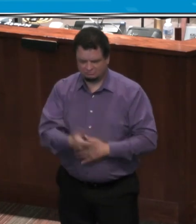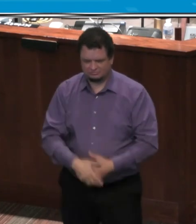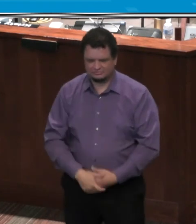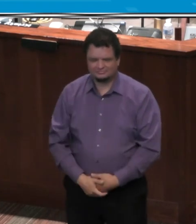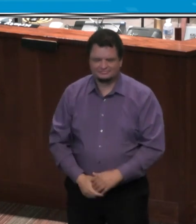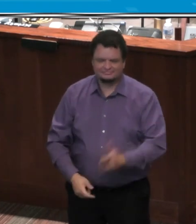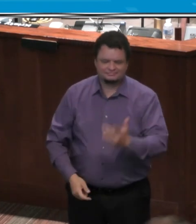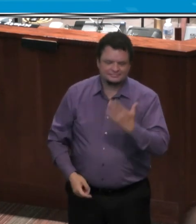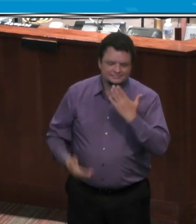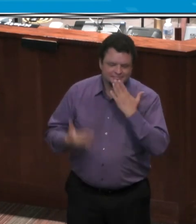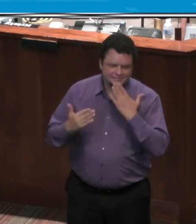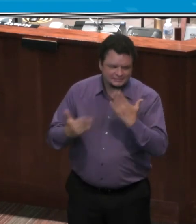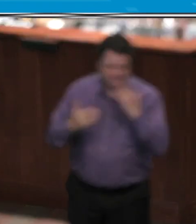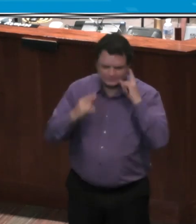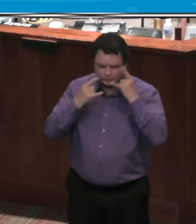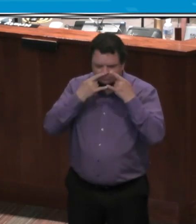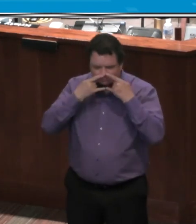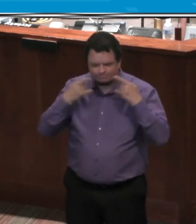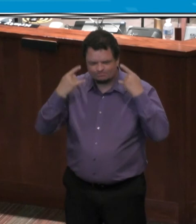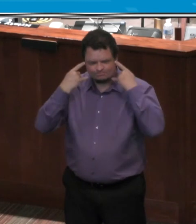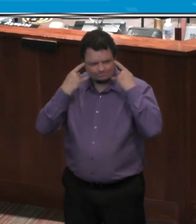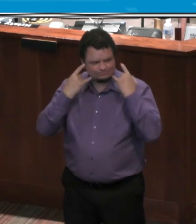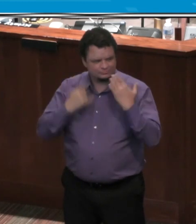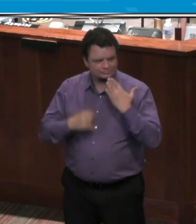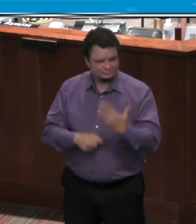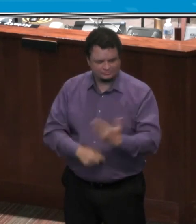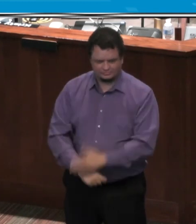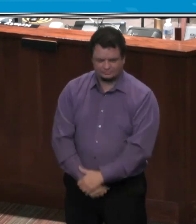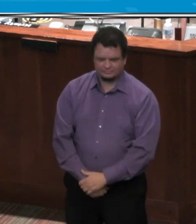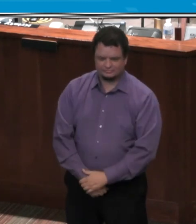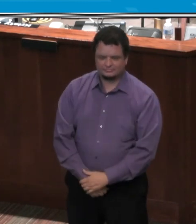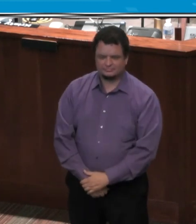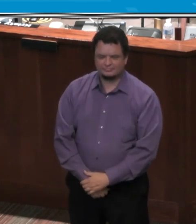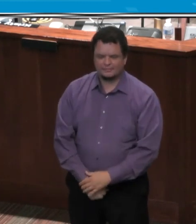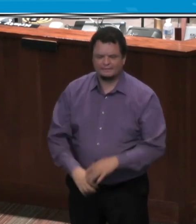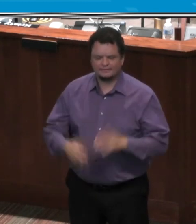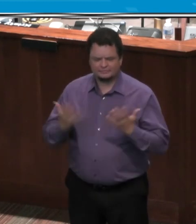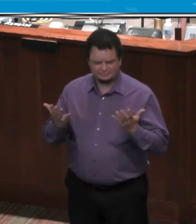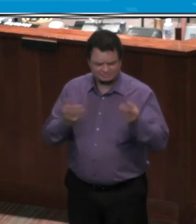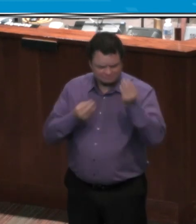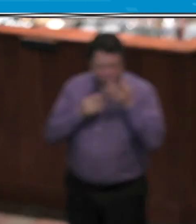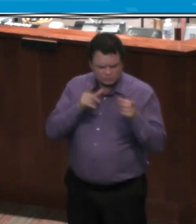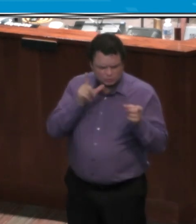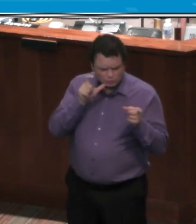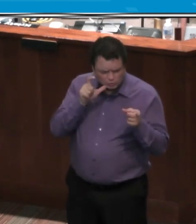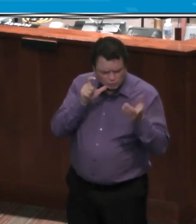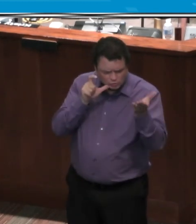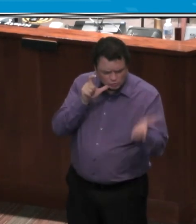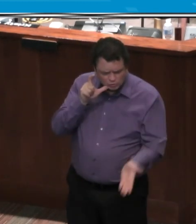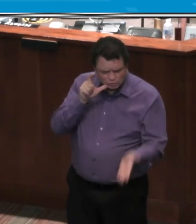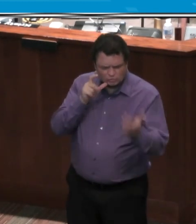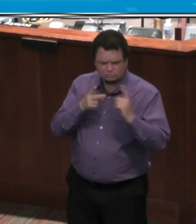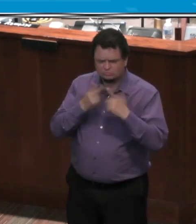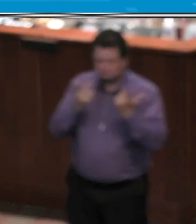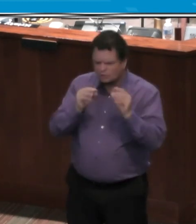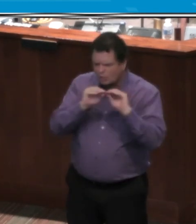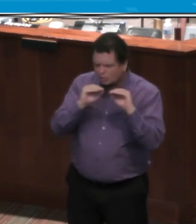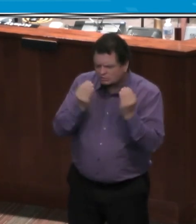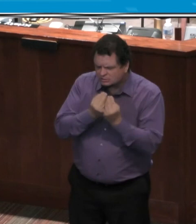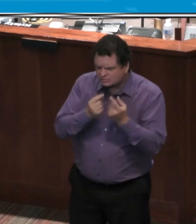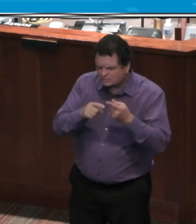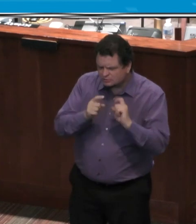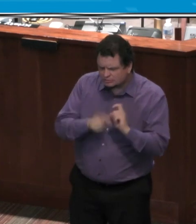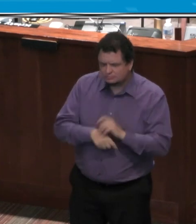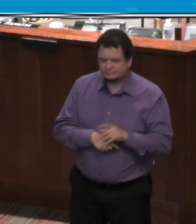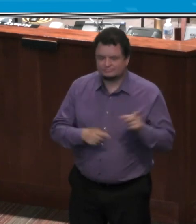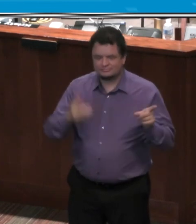Yeah, please let us know who you are and if you're with an organization, who you represent. Good morning, my name is Jason Jorgensen.